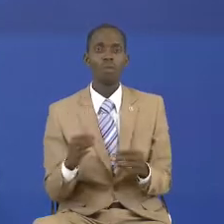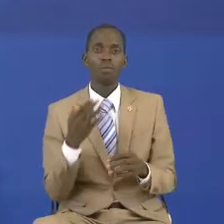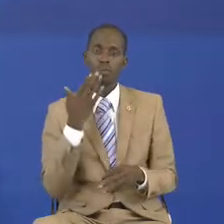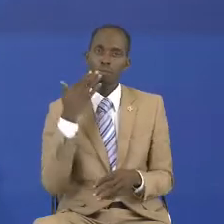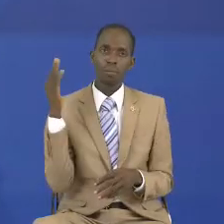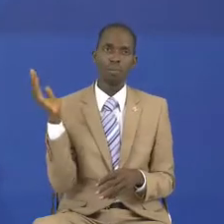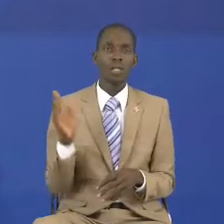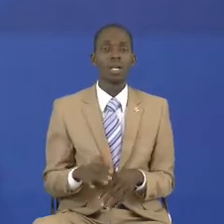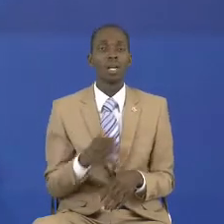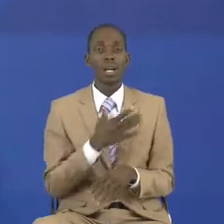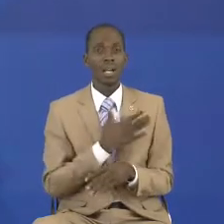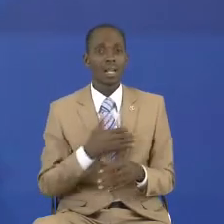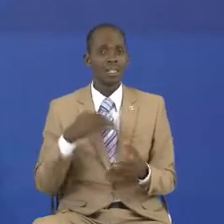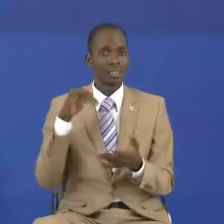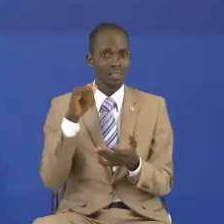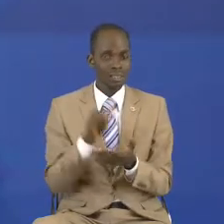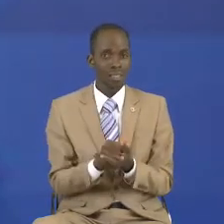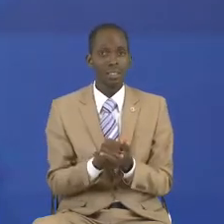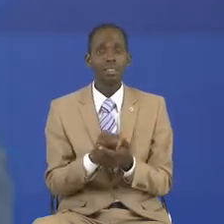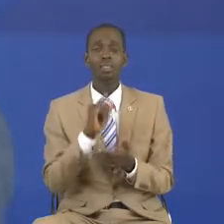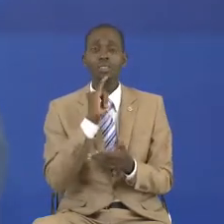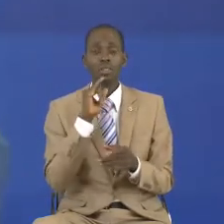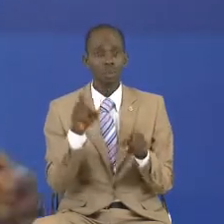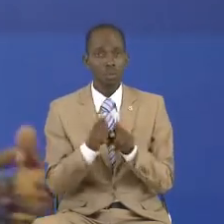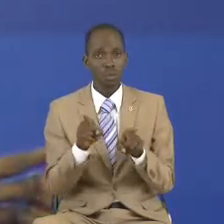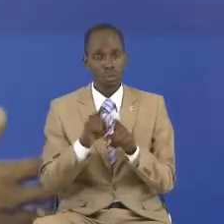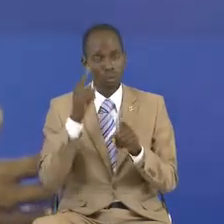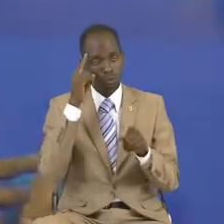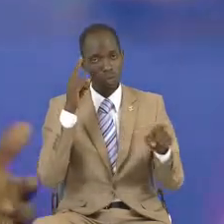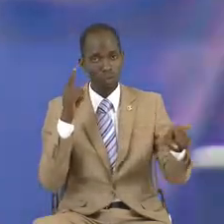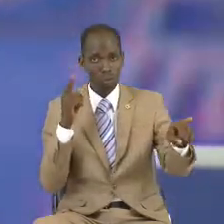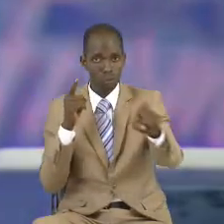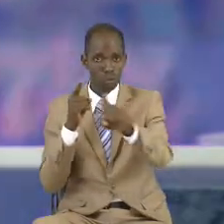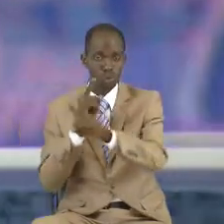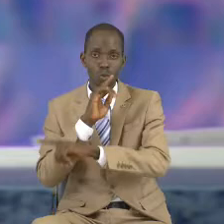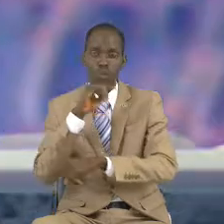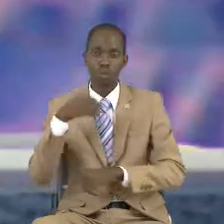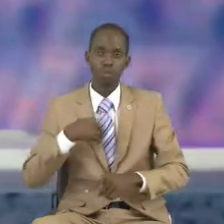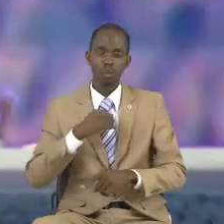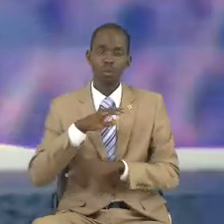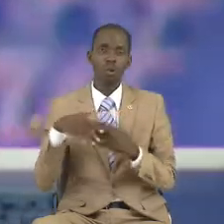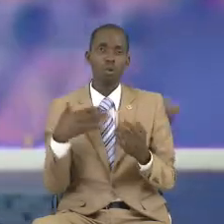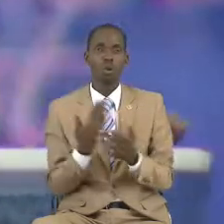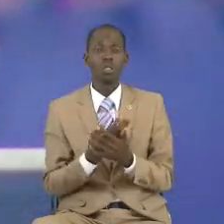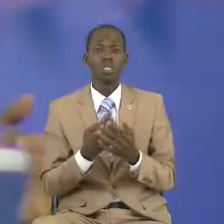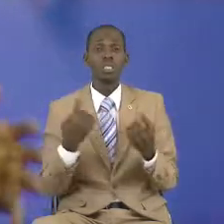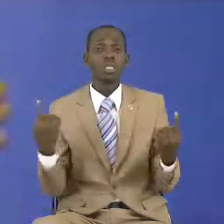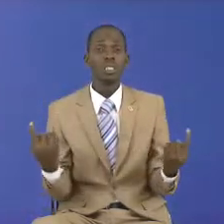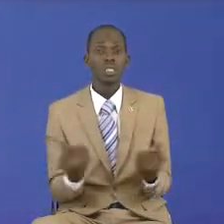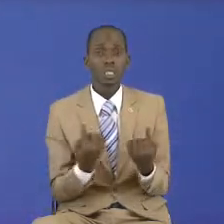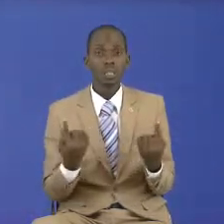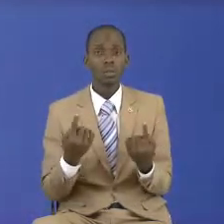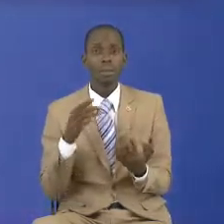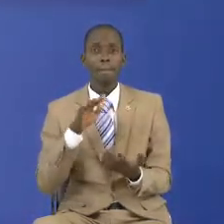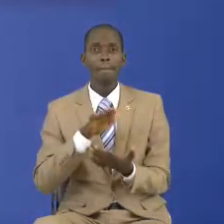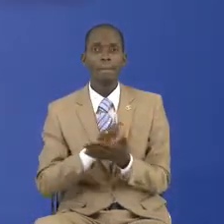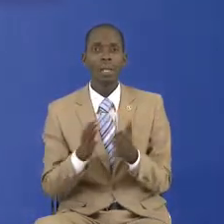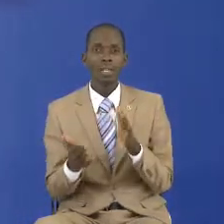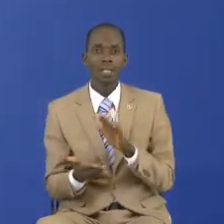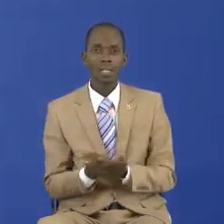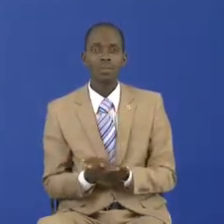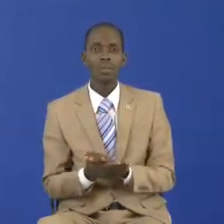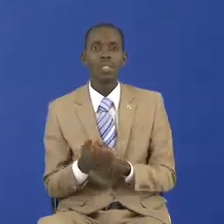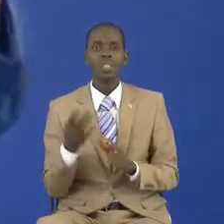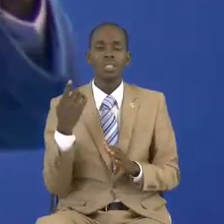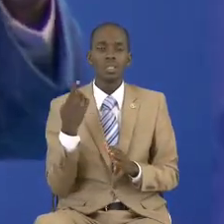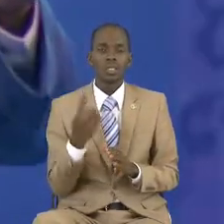that applies to everyone sin became the thought of the